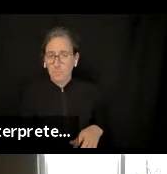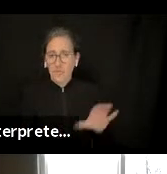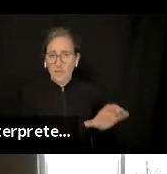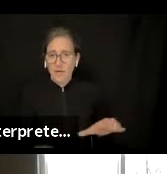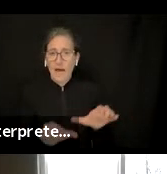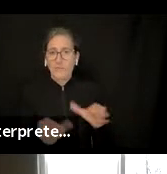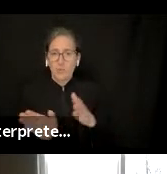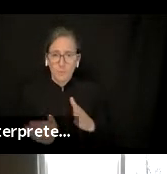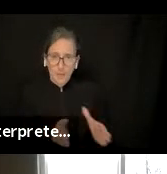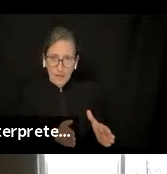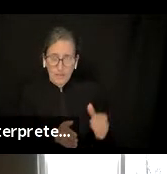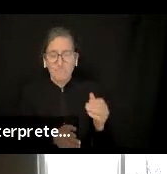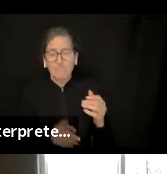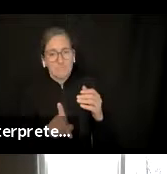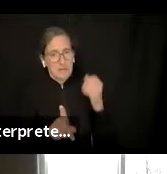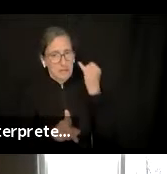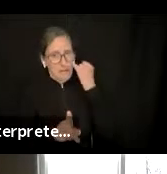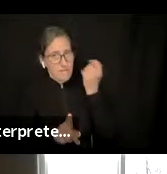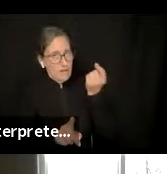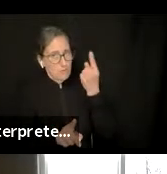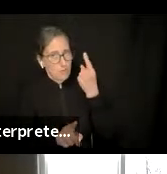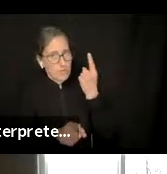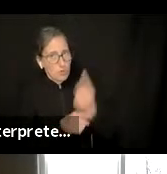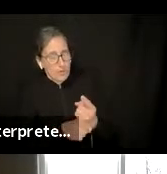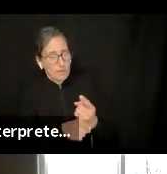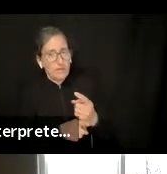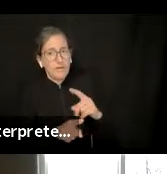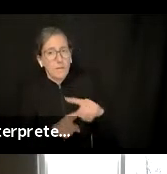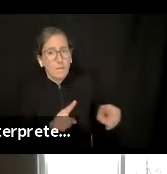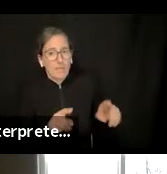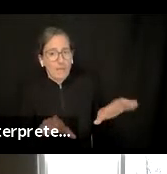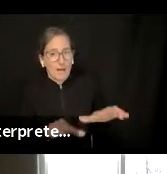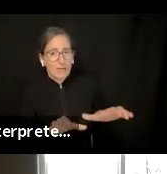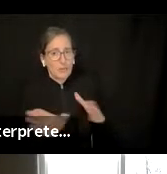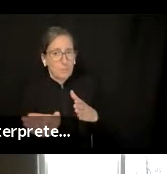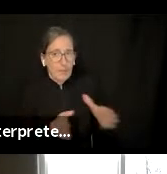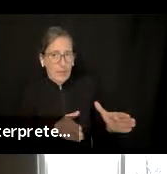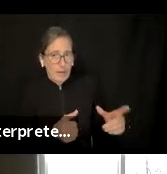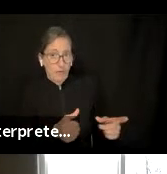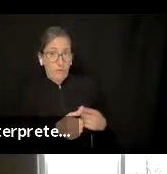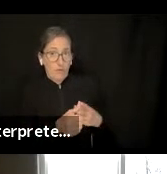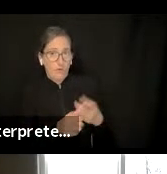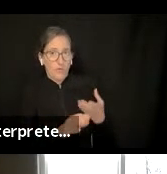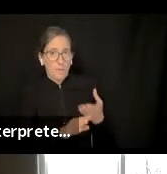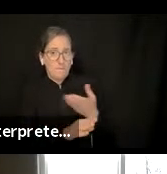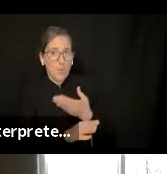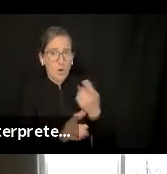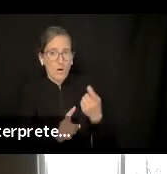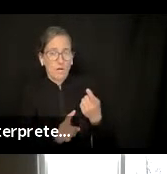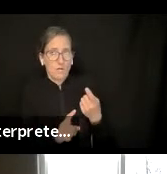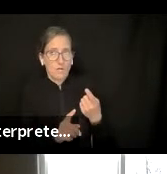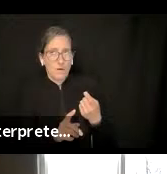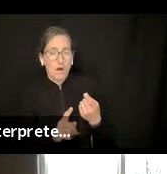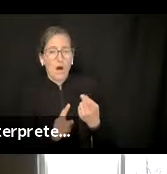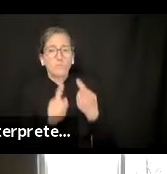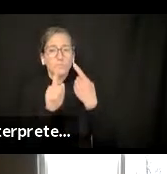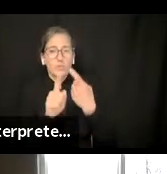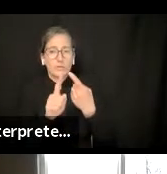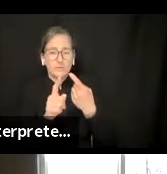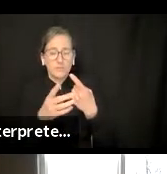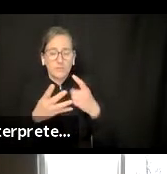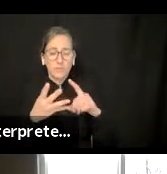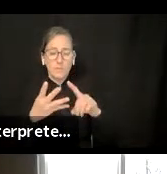encompasses, if I'm understanding this correctly, the action plan would come first for even objectives 3 and 4.